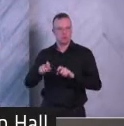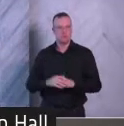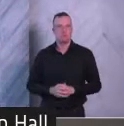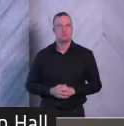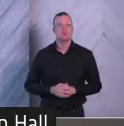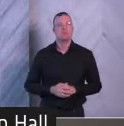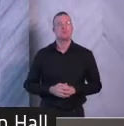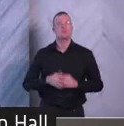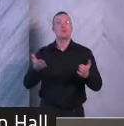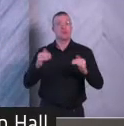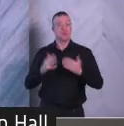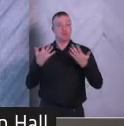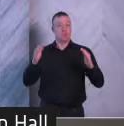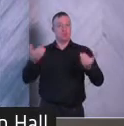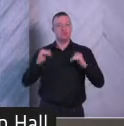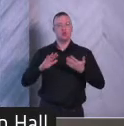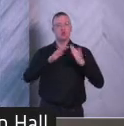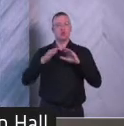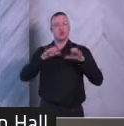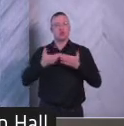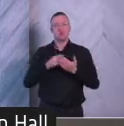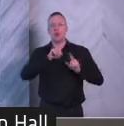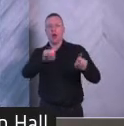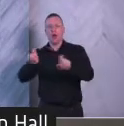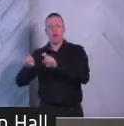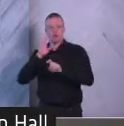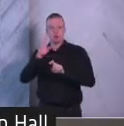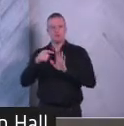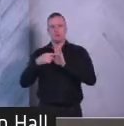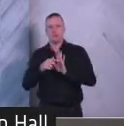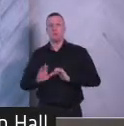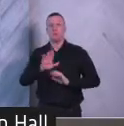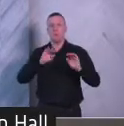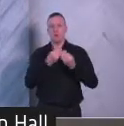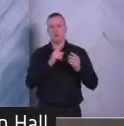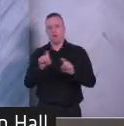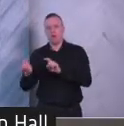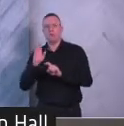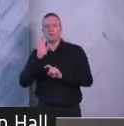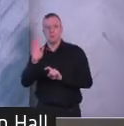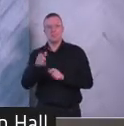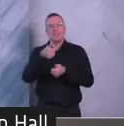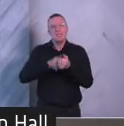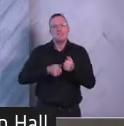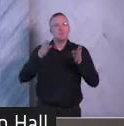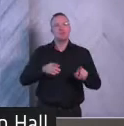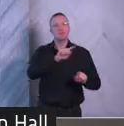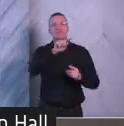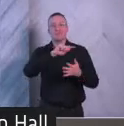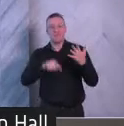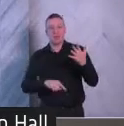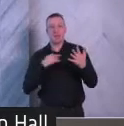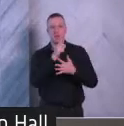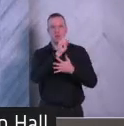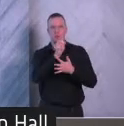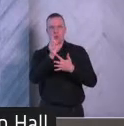local community groups and will be asked to deliver questions on behalf of their organizations. Each candidate will have 1 minute each to